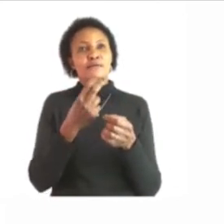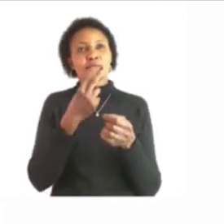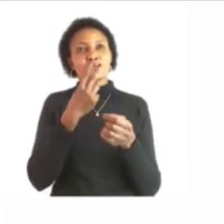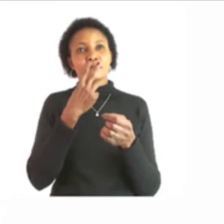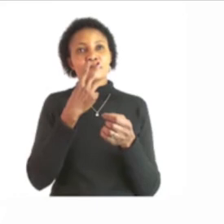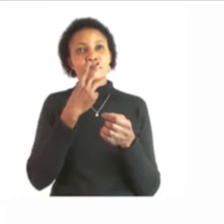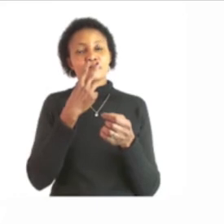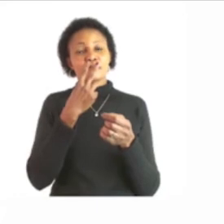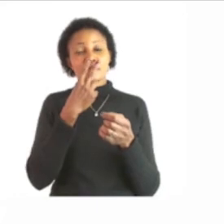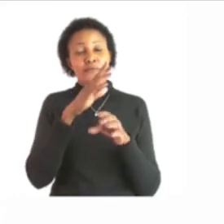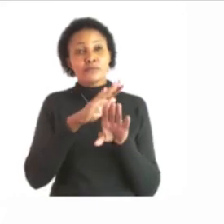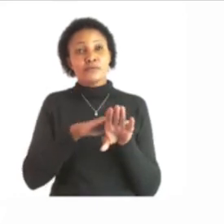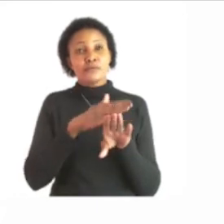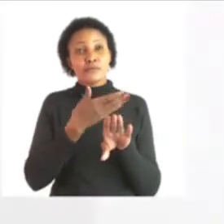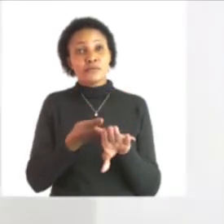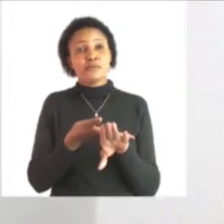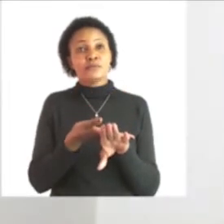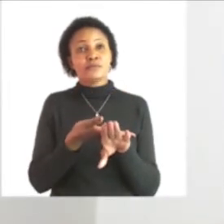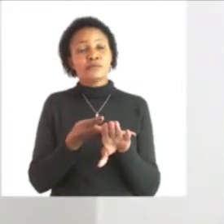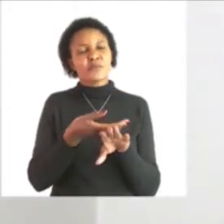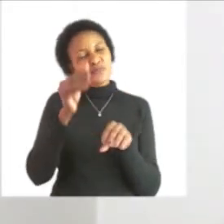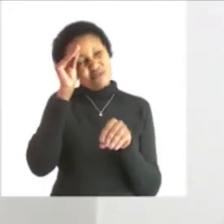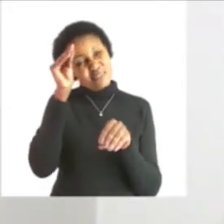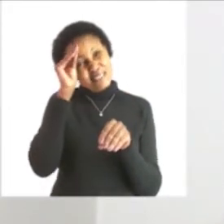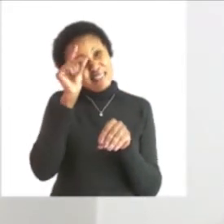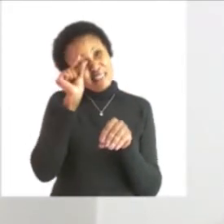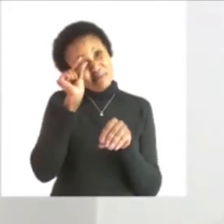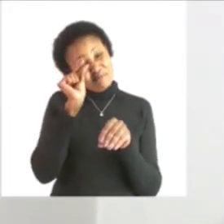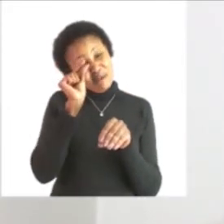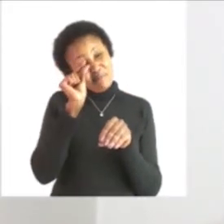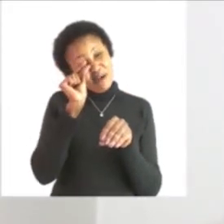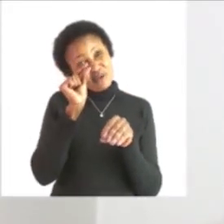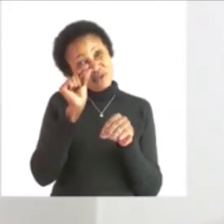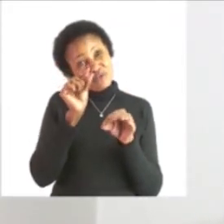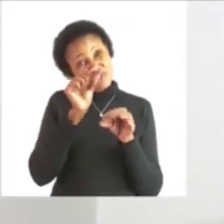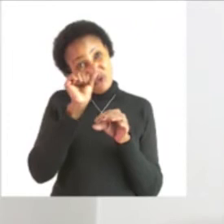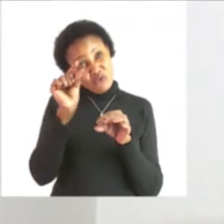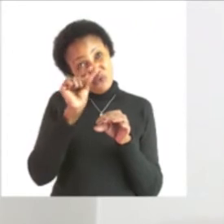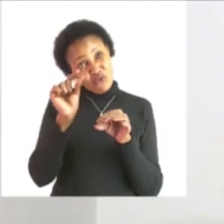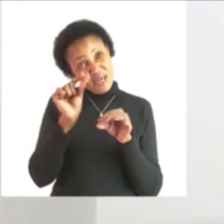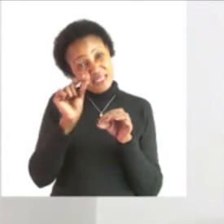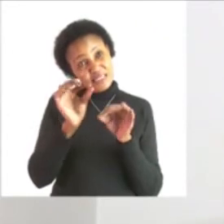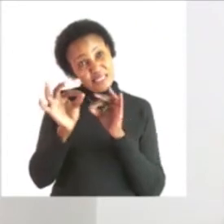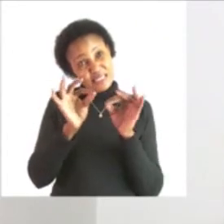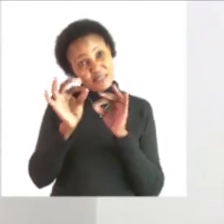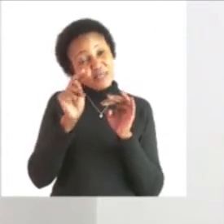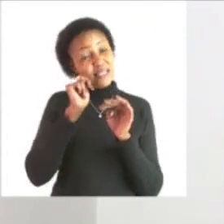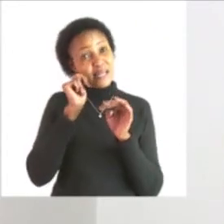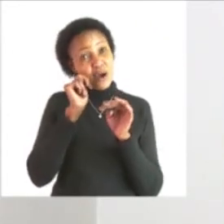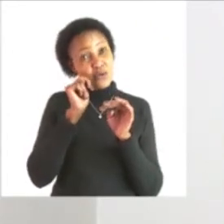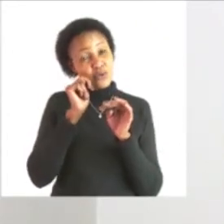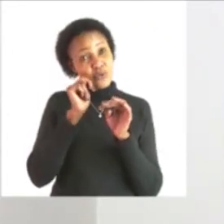the chalkboard, so that we can learn a little bit about adjectives and what adjectives are. On the